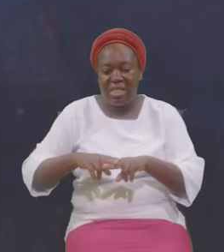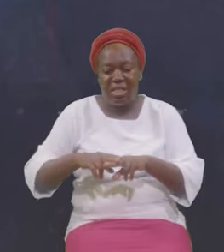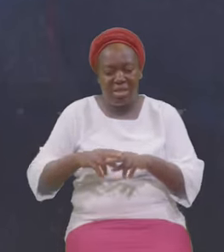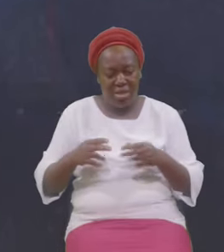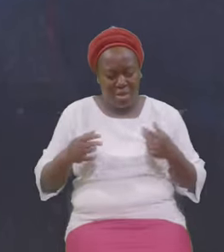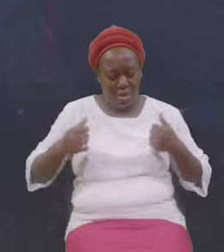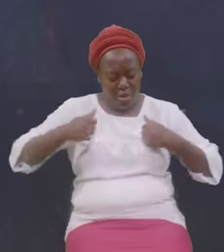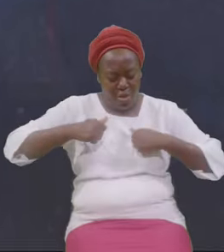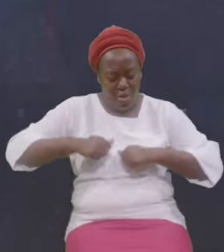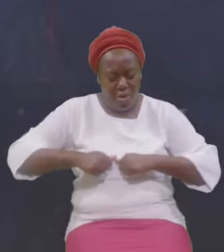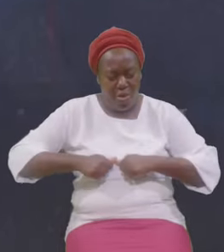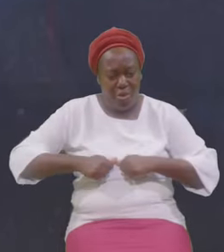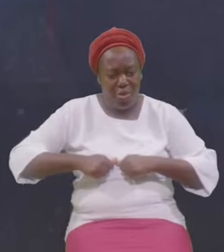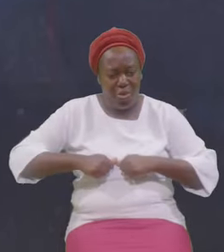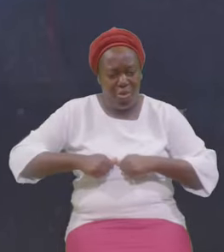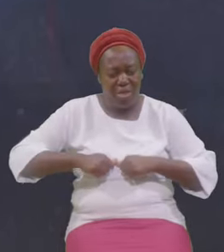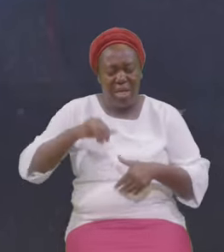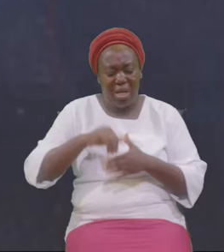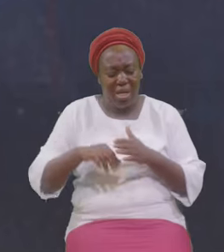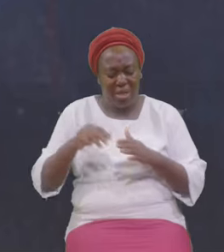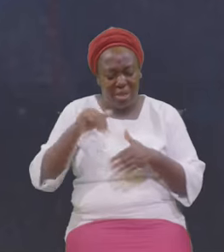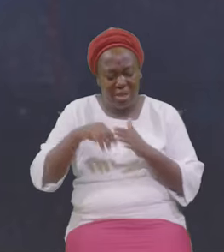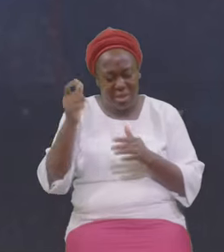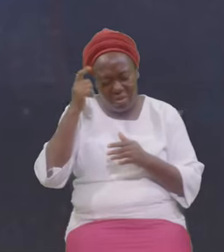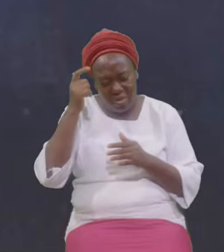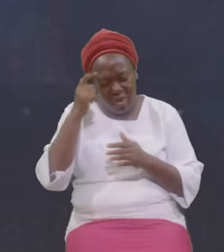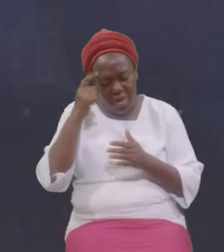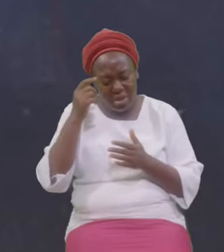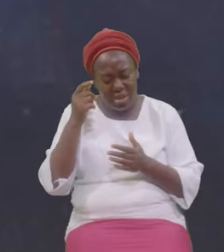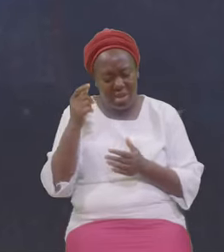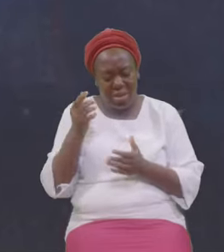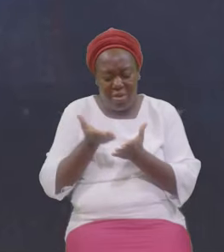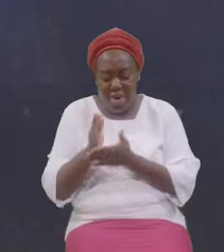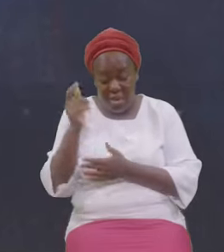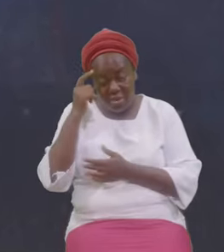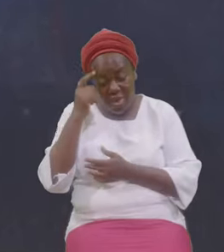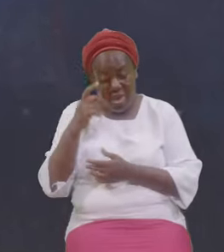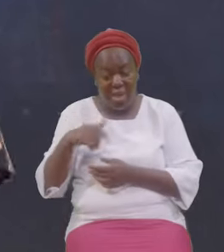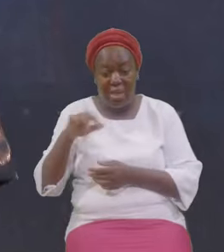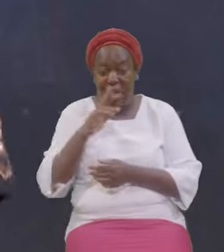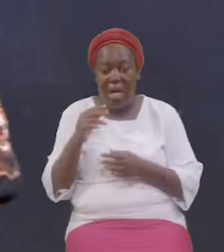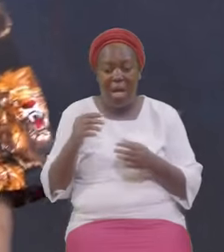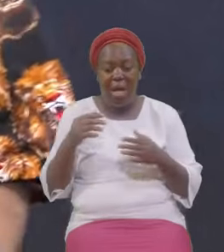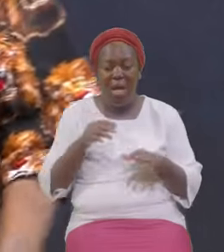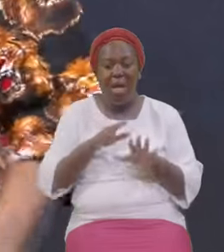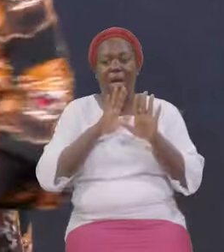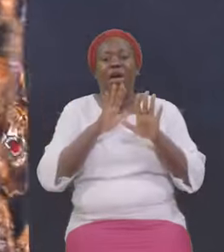his right mind. And they were afraid.